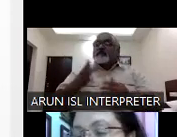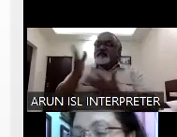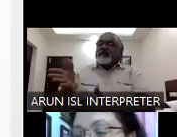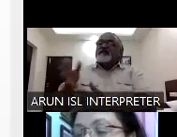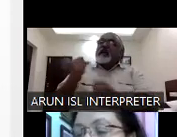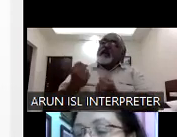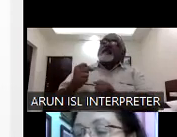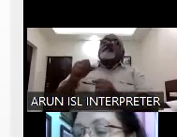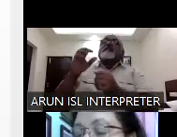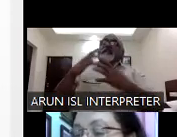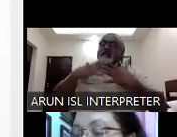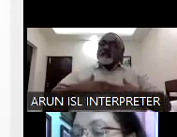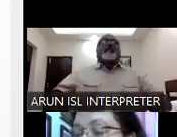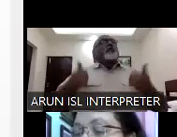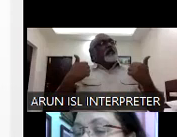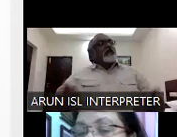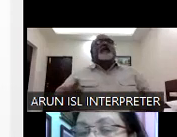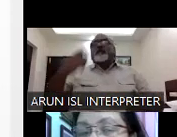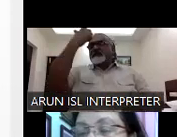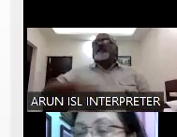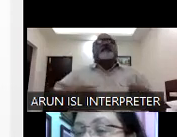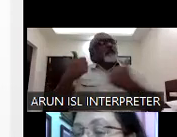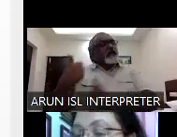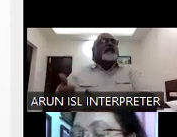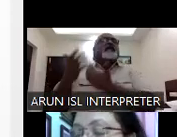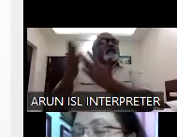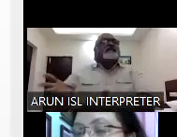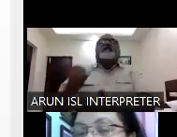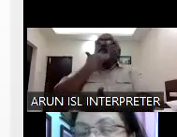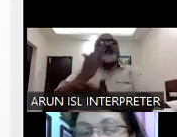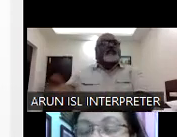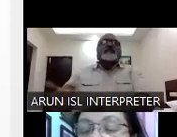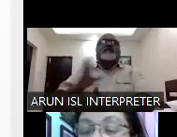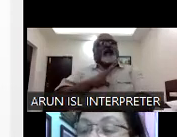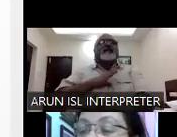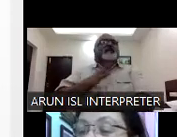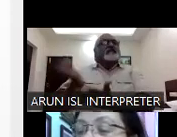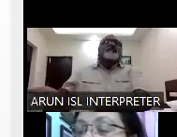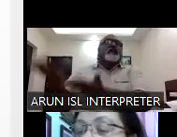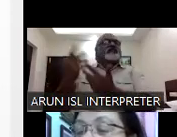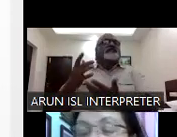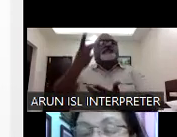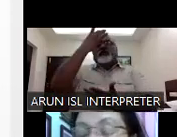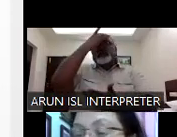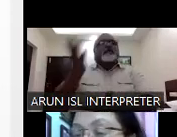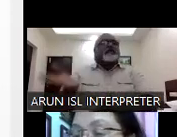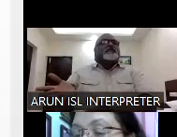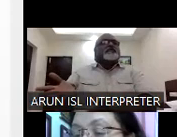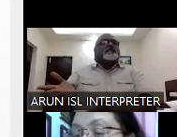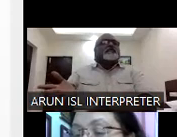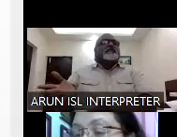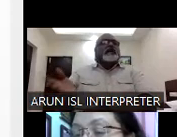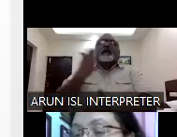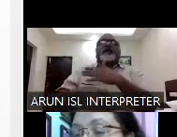exist as her own, and if you give all the resources to her, she can be empowered and she can do everything